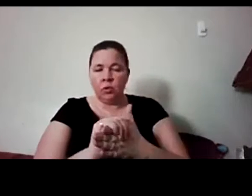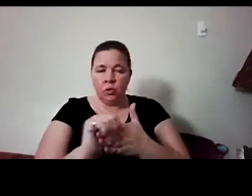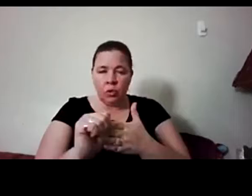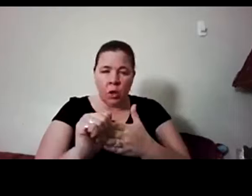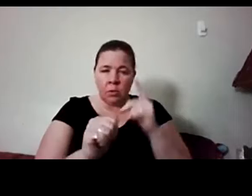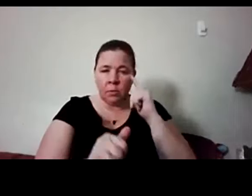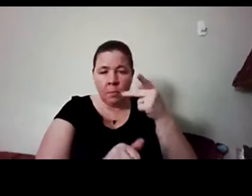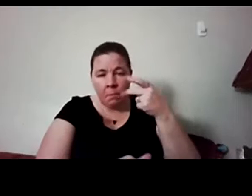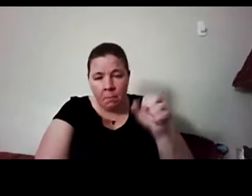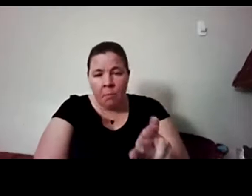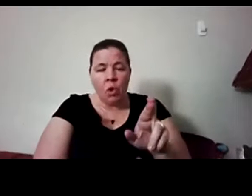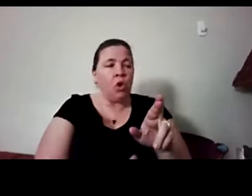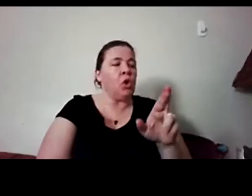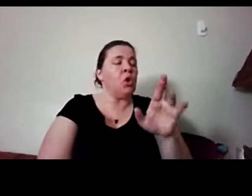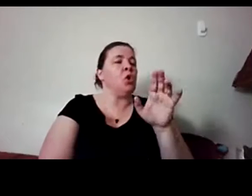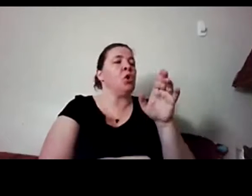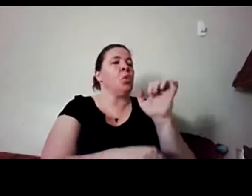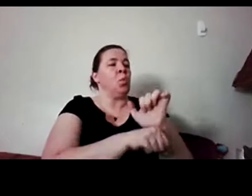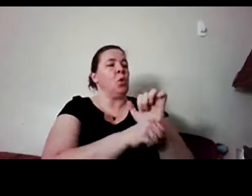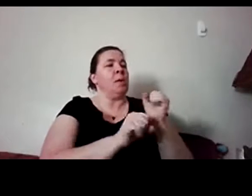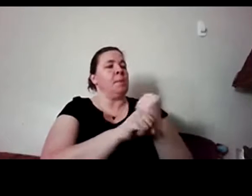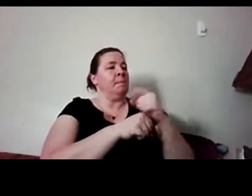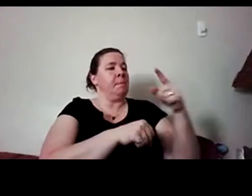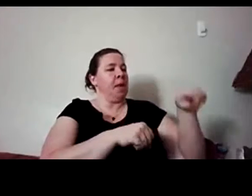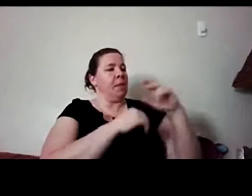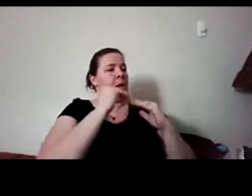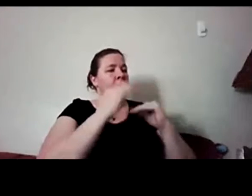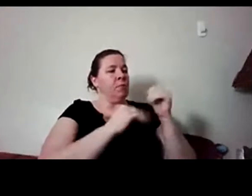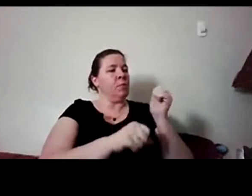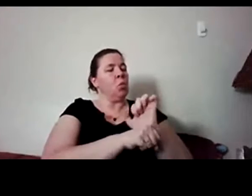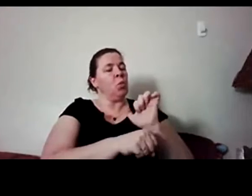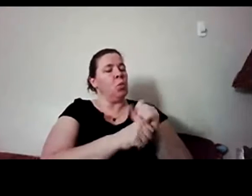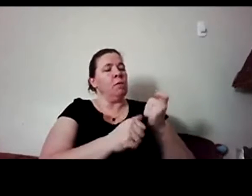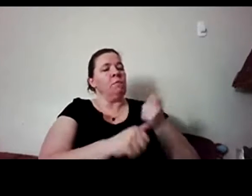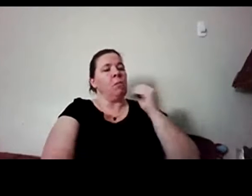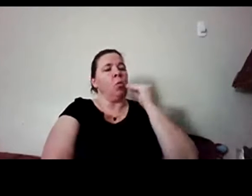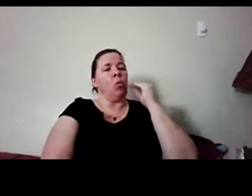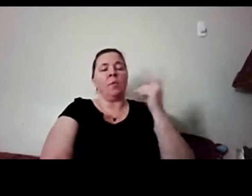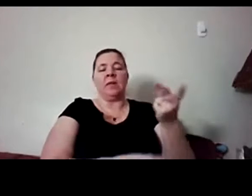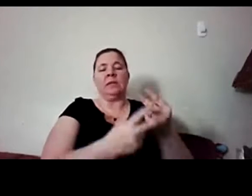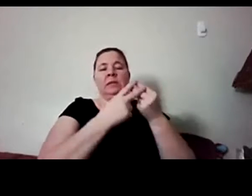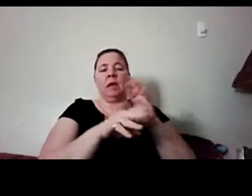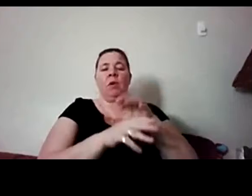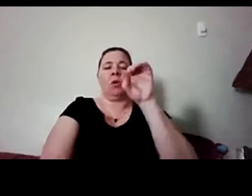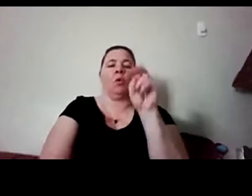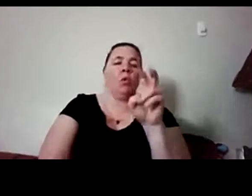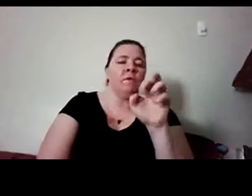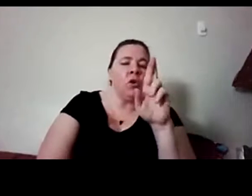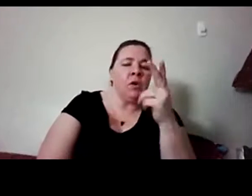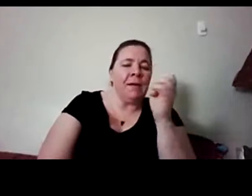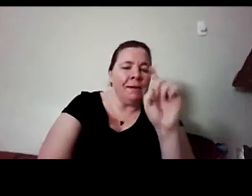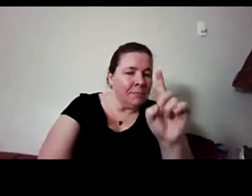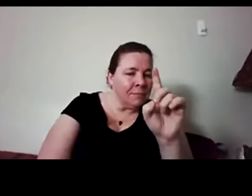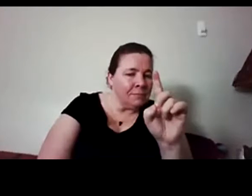comfortable working from home. Why would they want to do that? They save on overhead. Guys, I can assure you, there are people who will take a pay